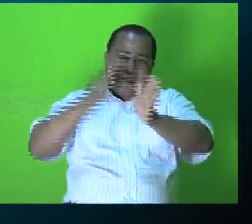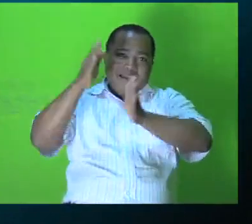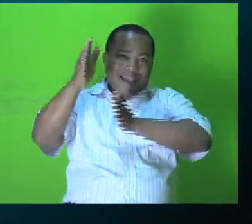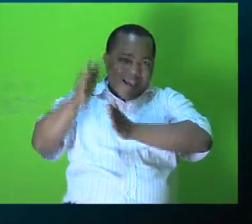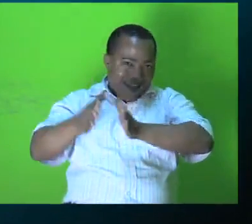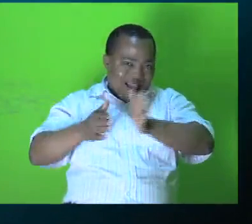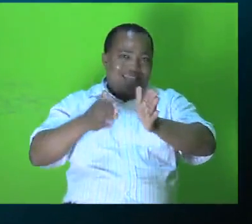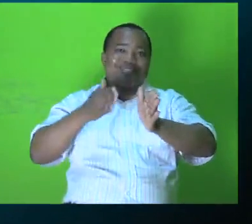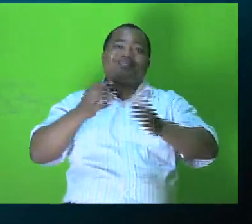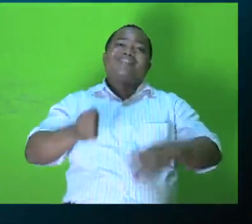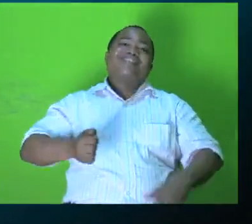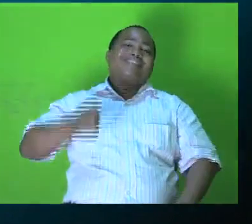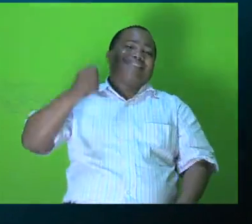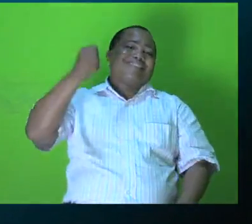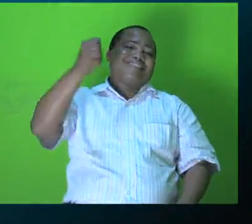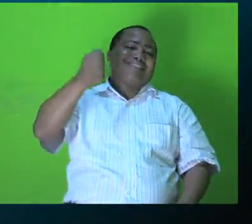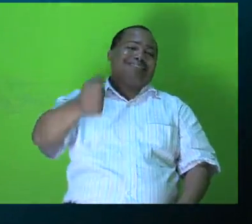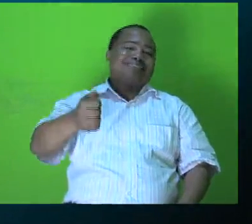stage.